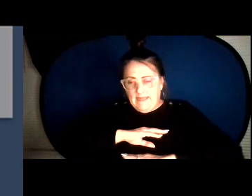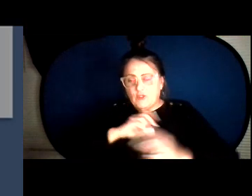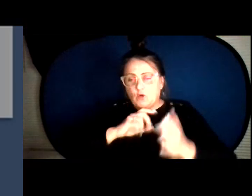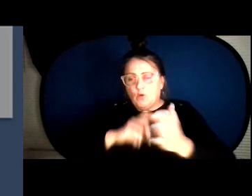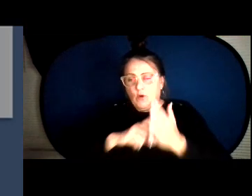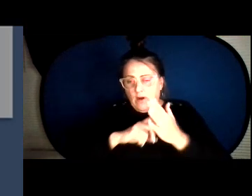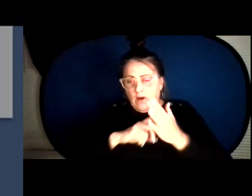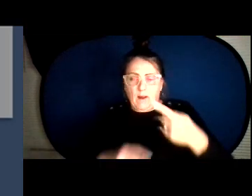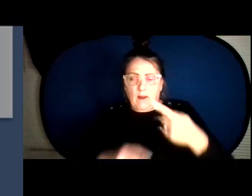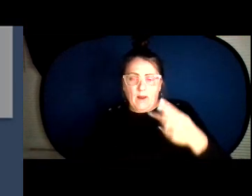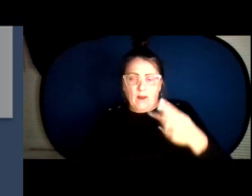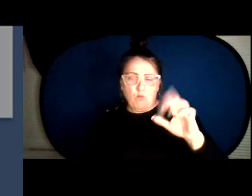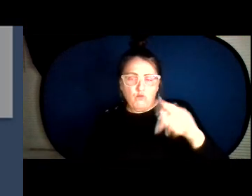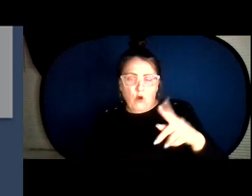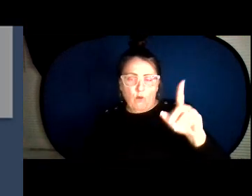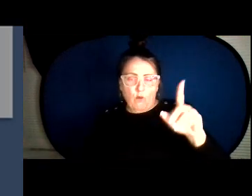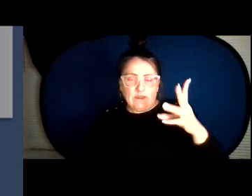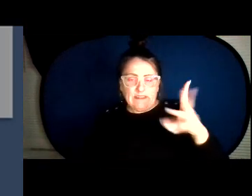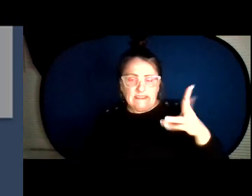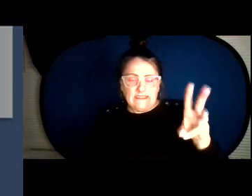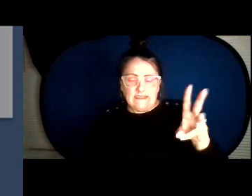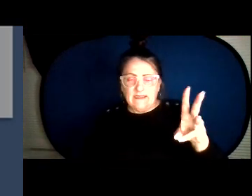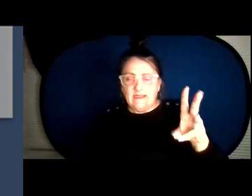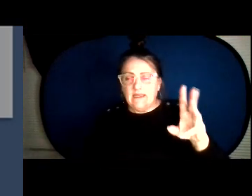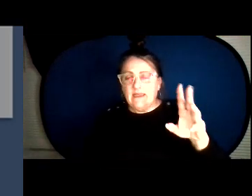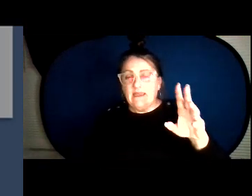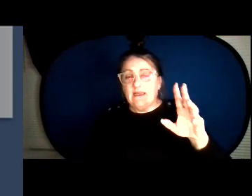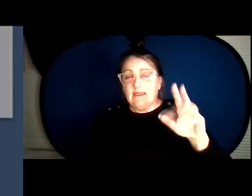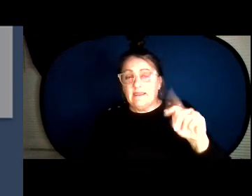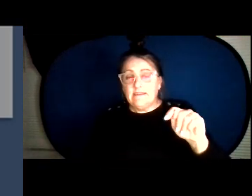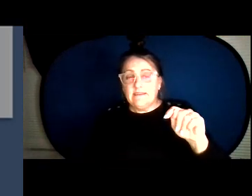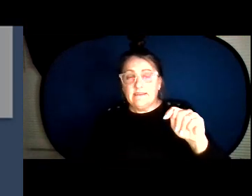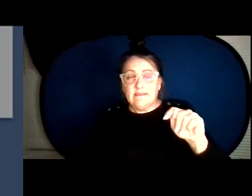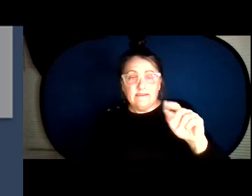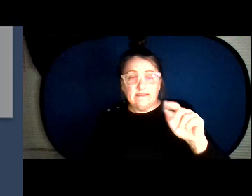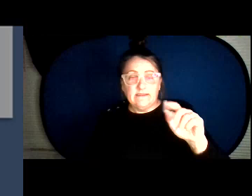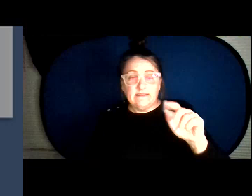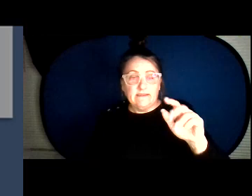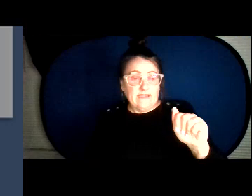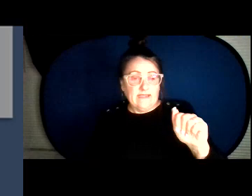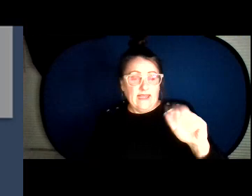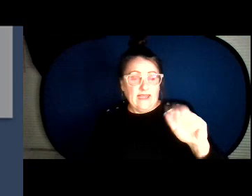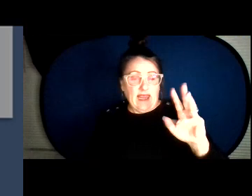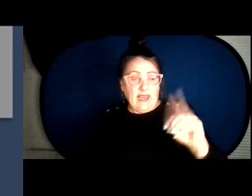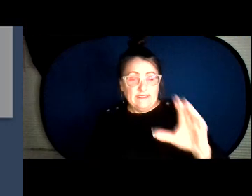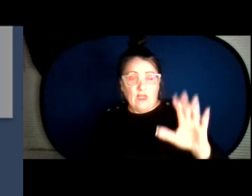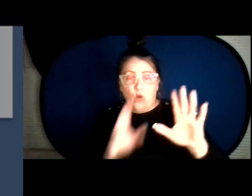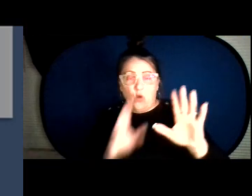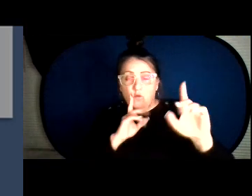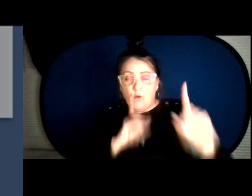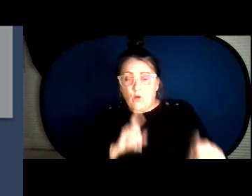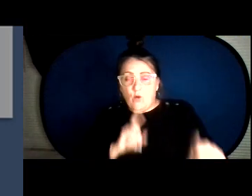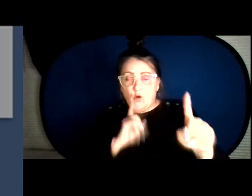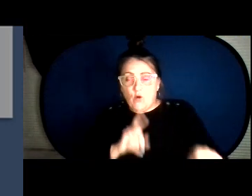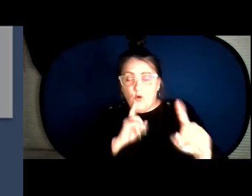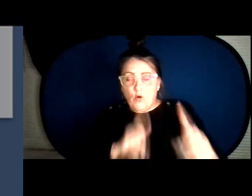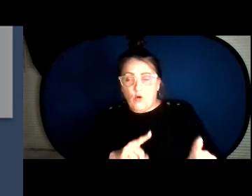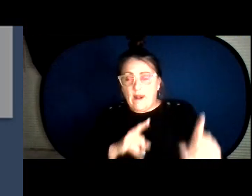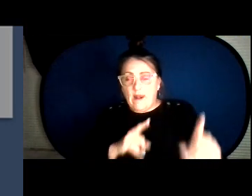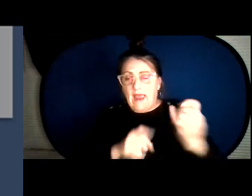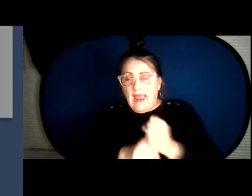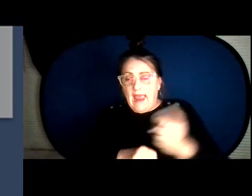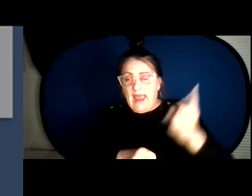116. TAMSI will report the progress of these investments to the commission on an annual basis until the